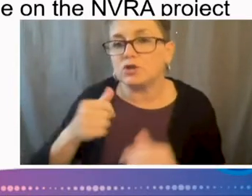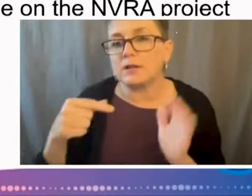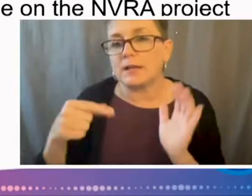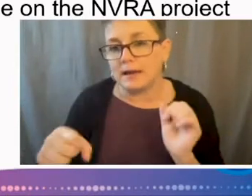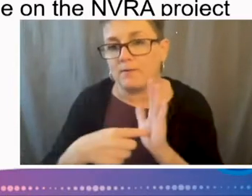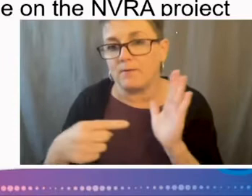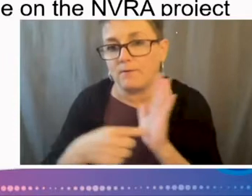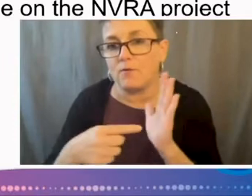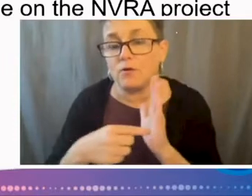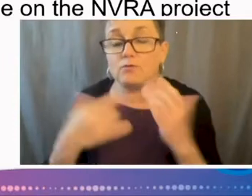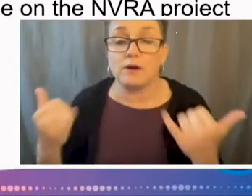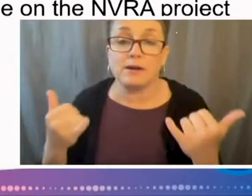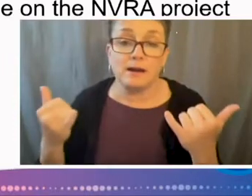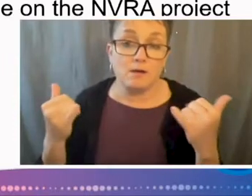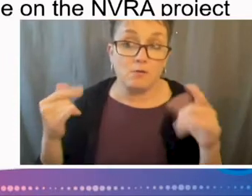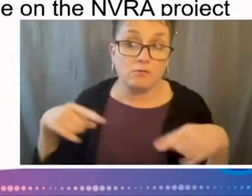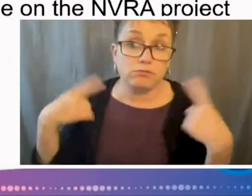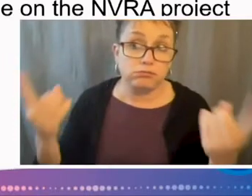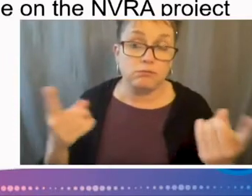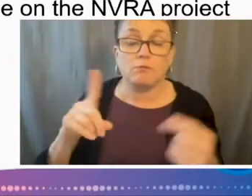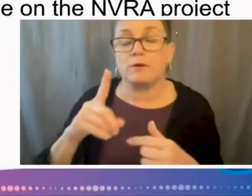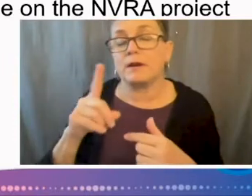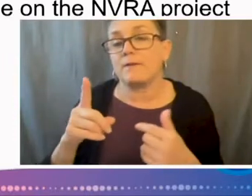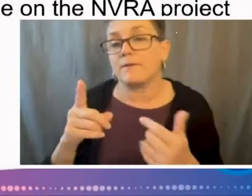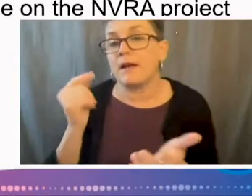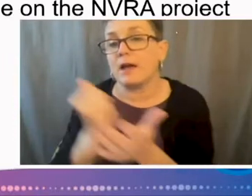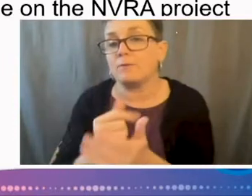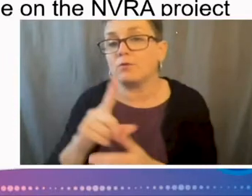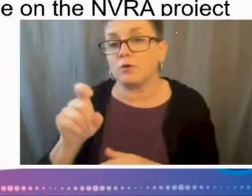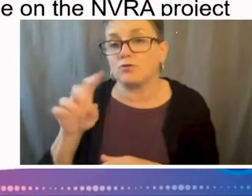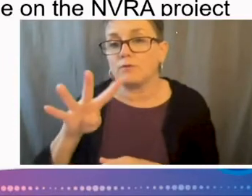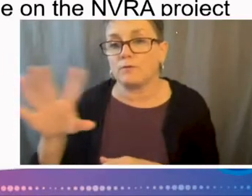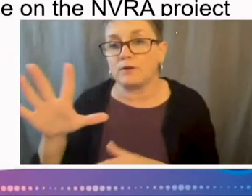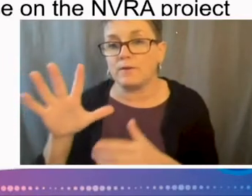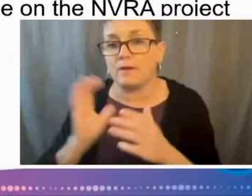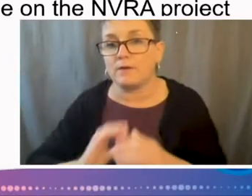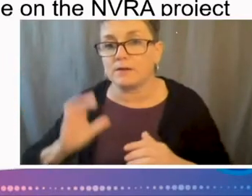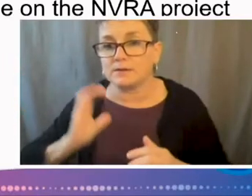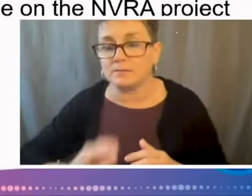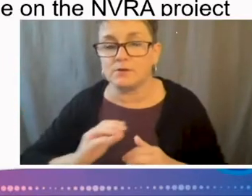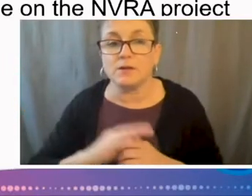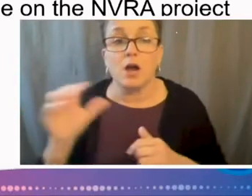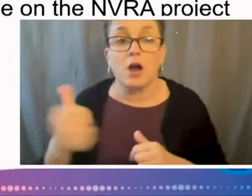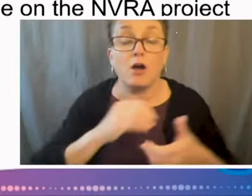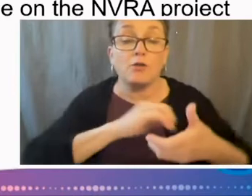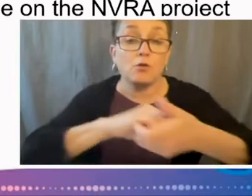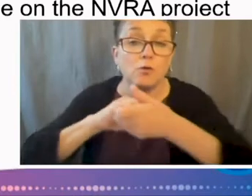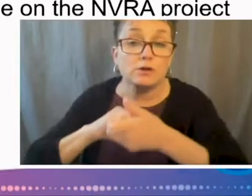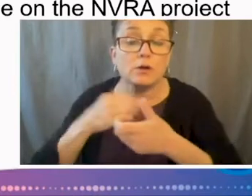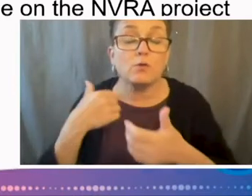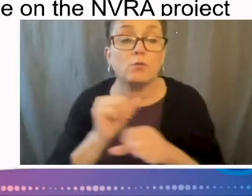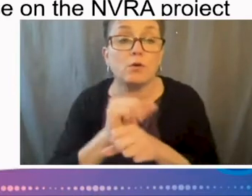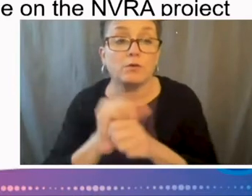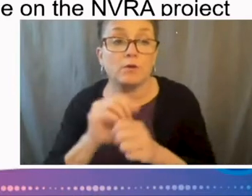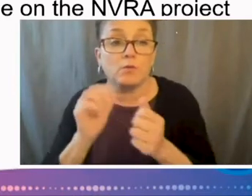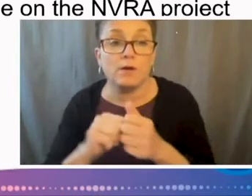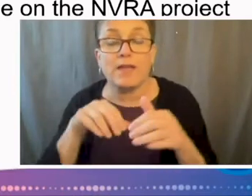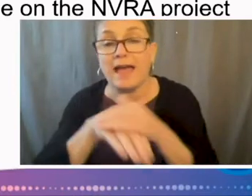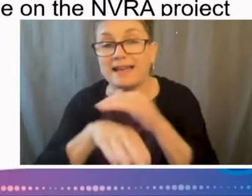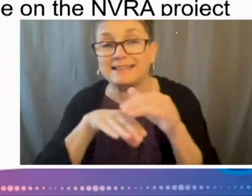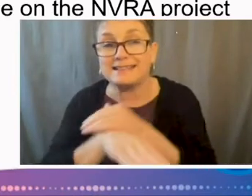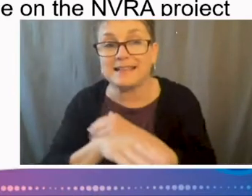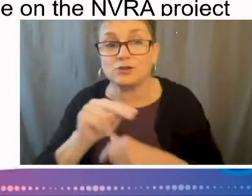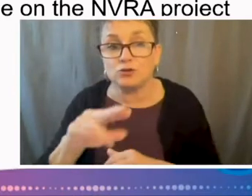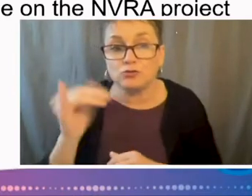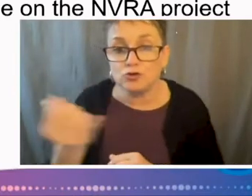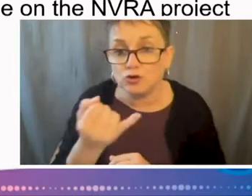145 customers. Other noteworthy partnerships. We are collaborating with Access New Jersey, a not-for-profit